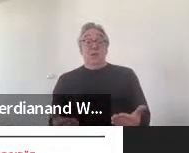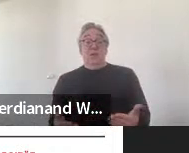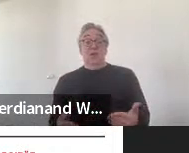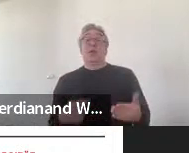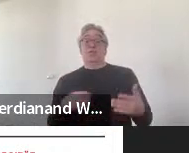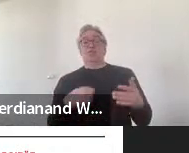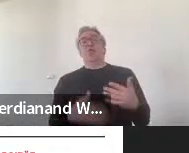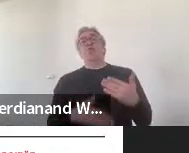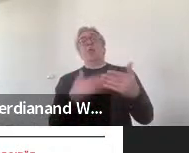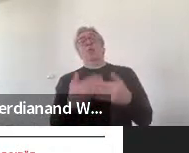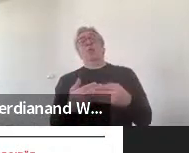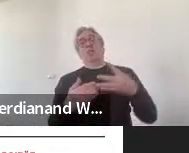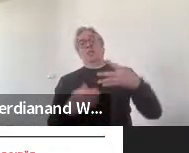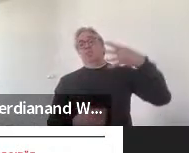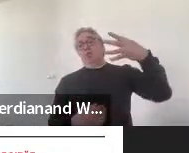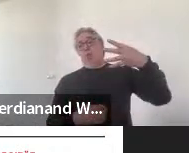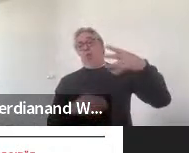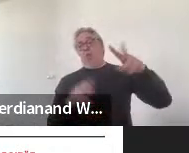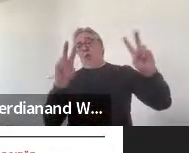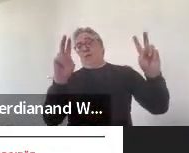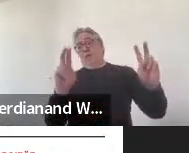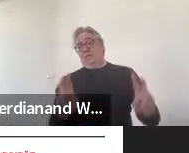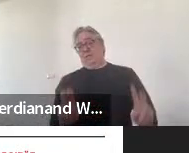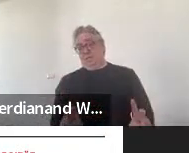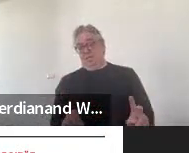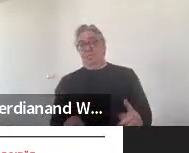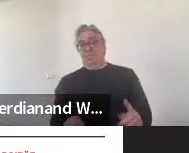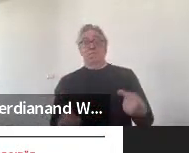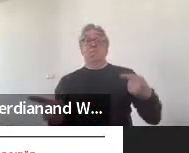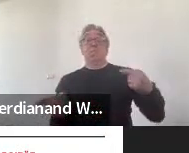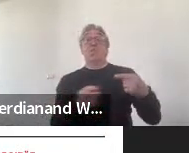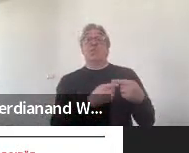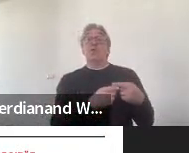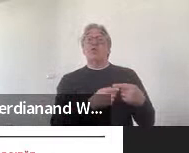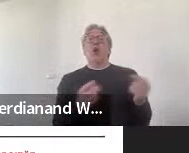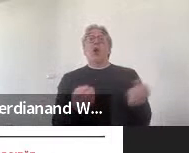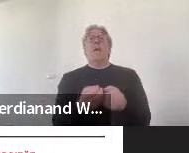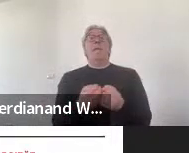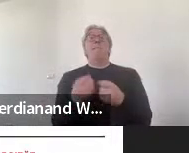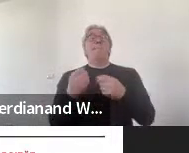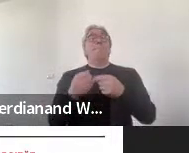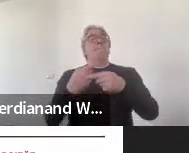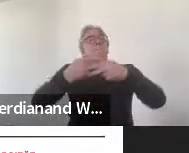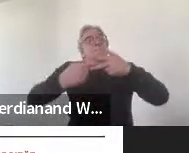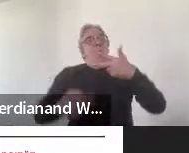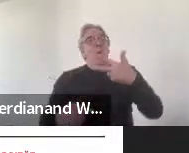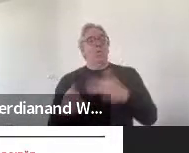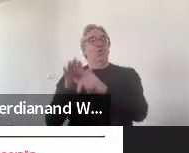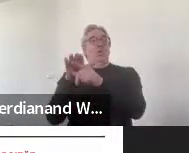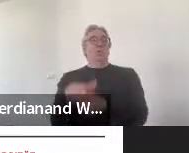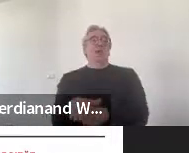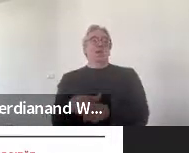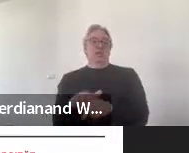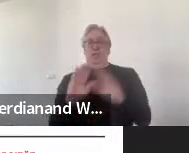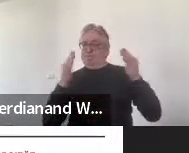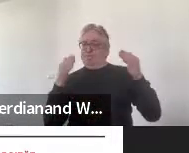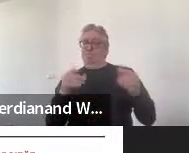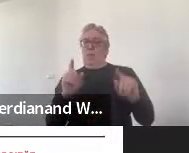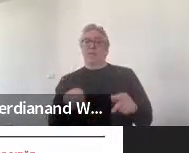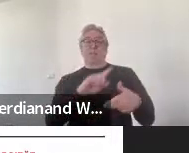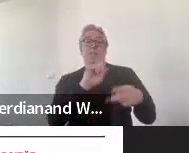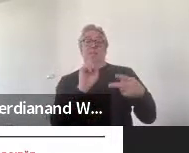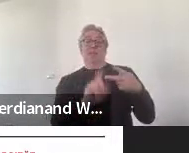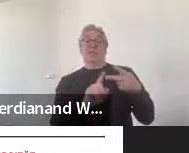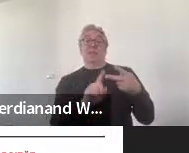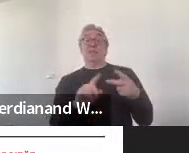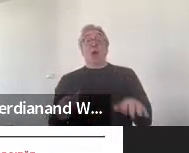the recommendations in 4 clusters. First one, addressing multiple forms of discrimination. Second, establishing